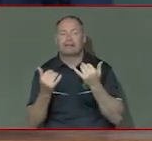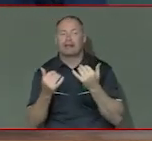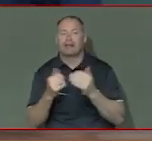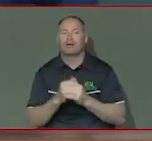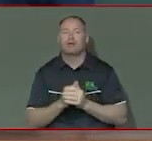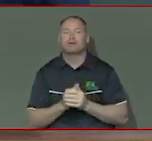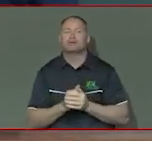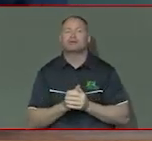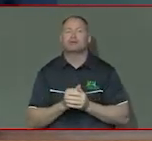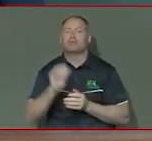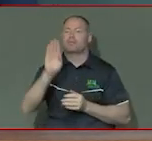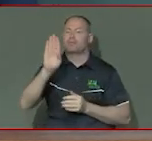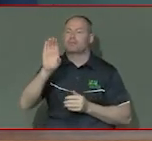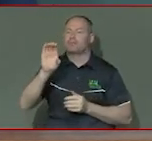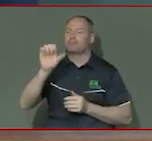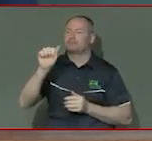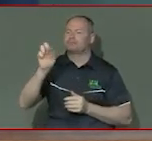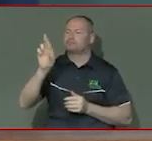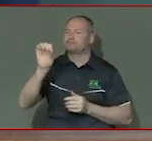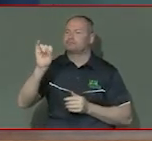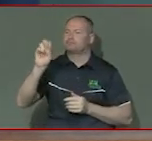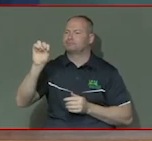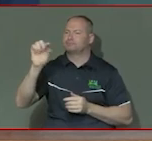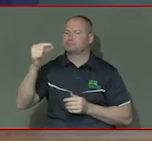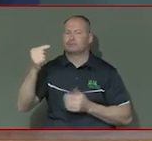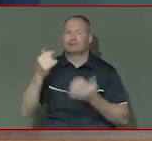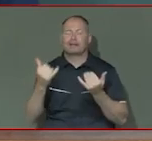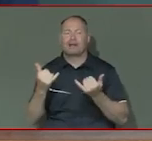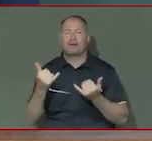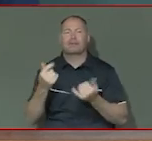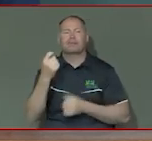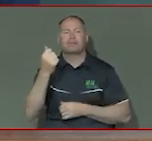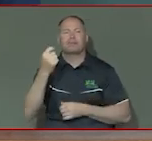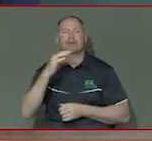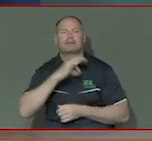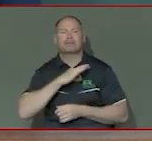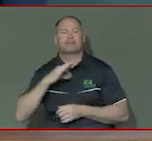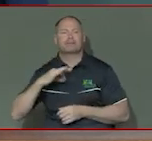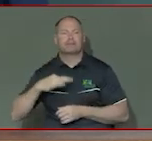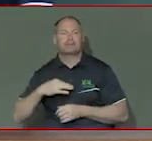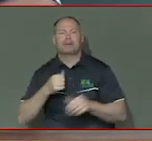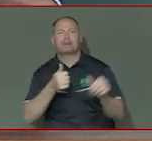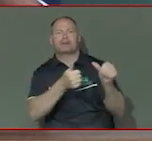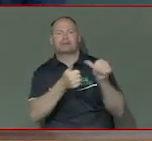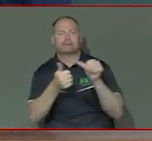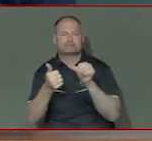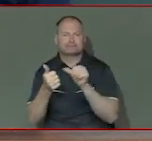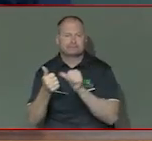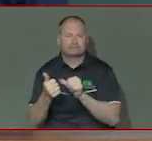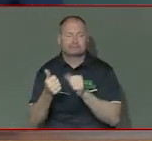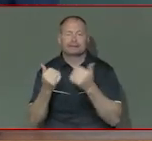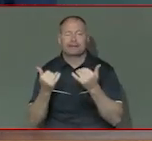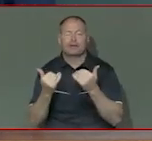know we must talk about the return on capital employed. So return on capital employed is bigger than the interest rate on the